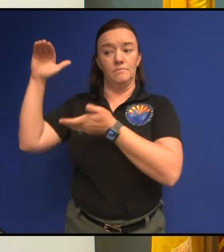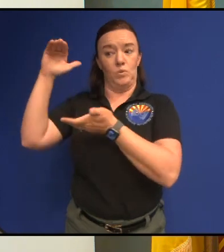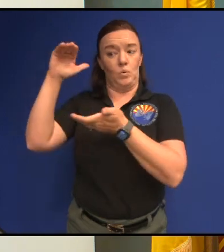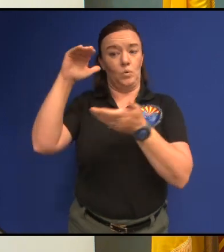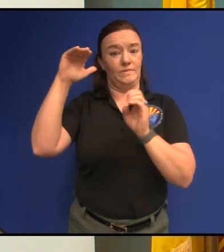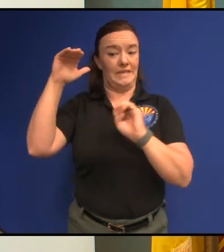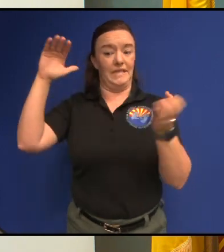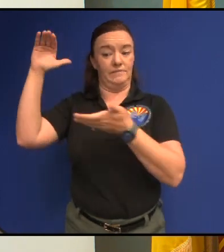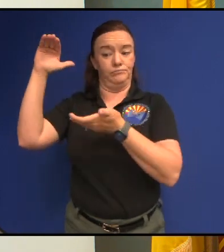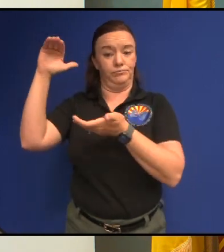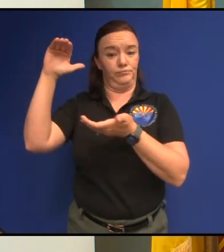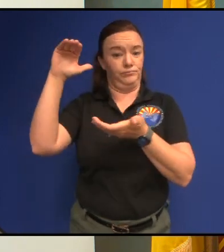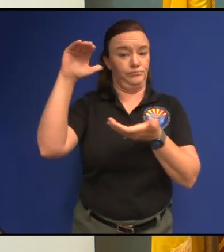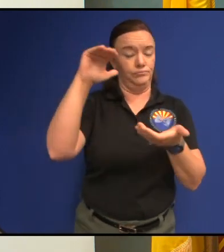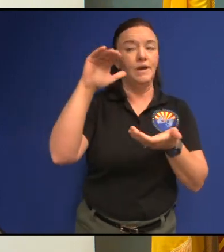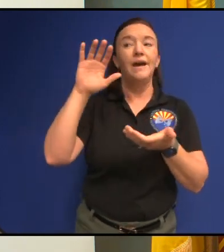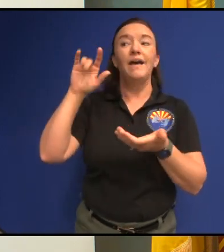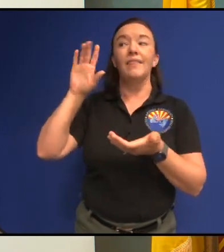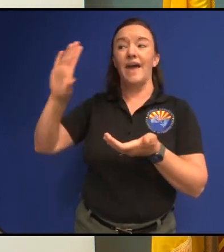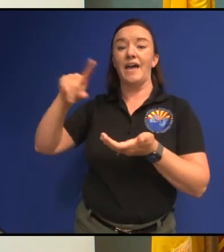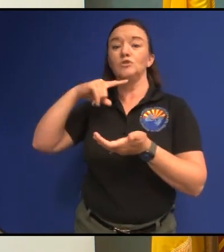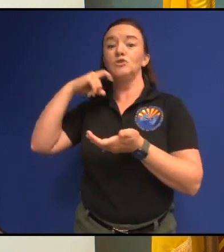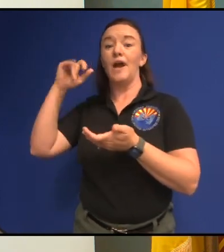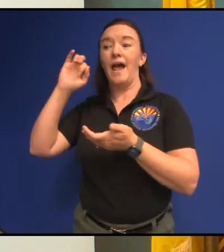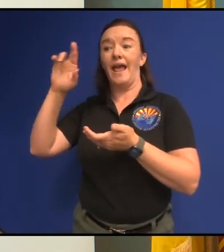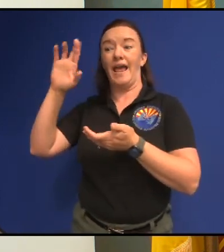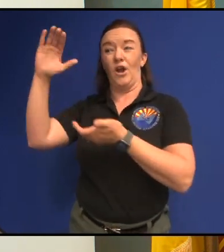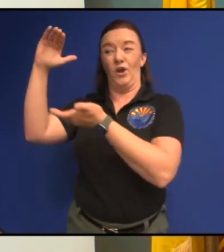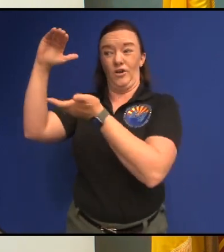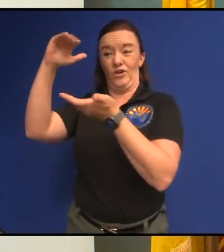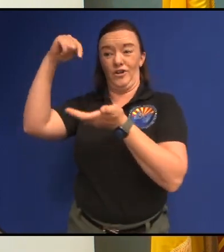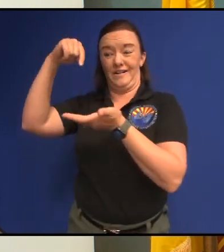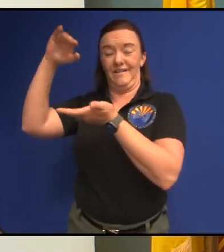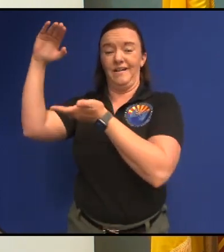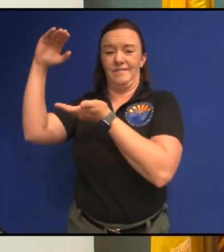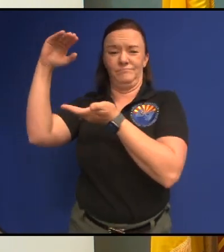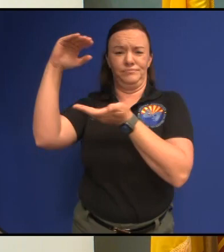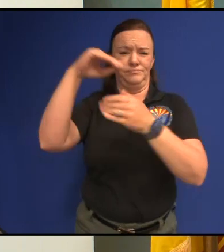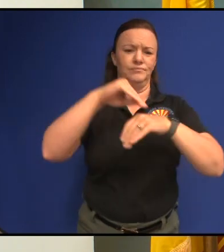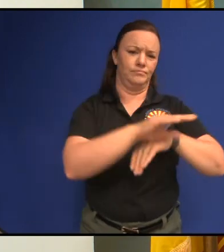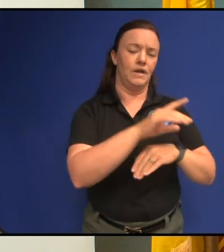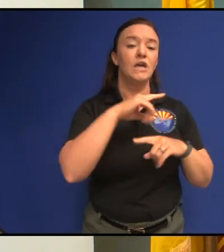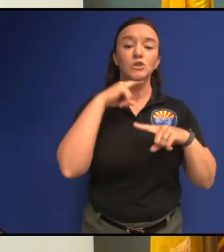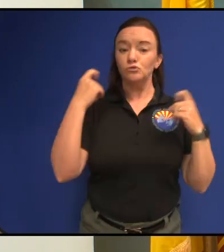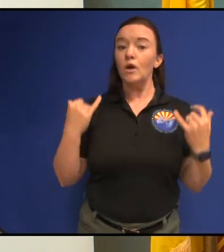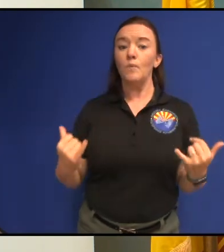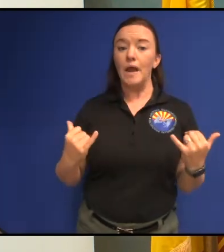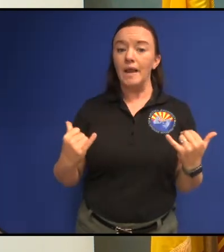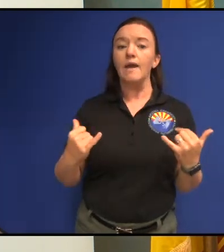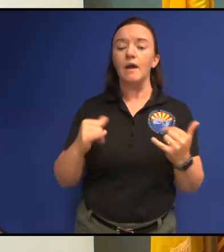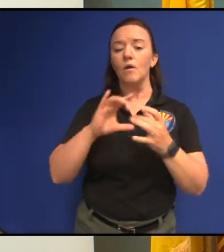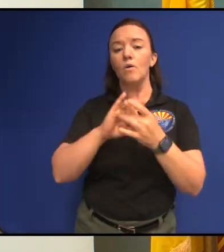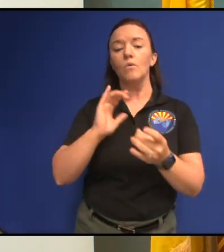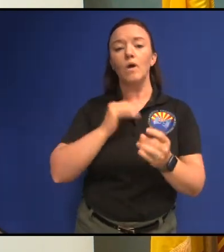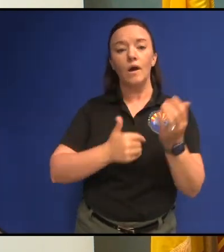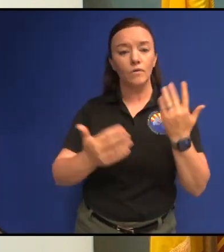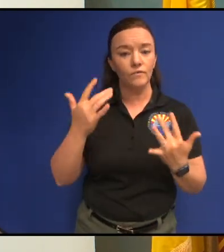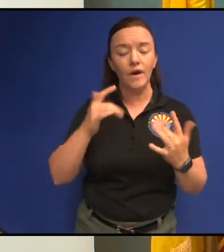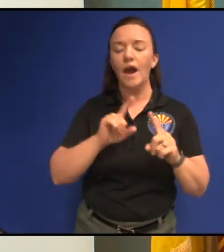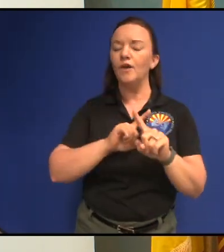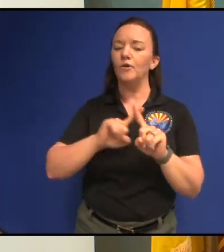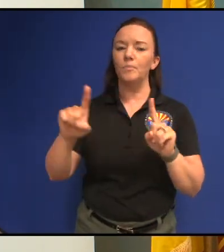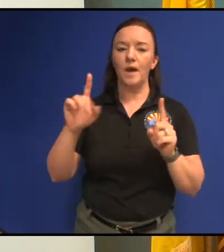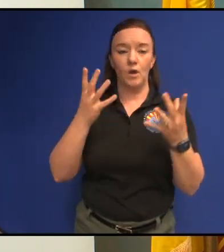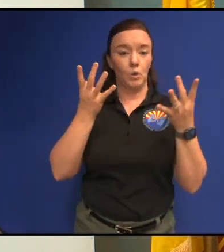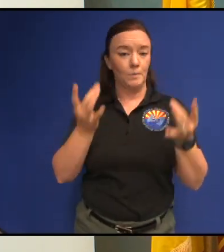in that drier air overhead. So while we have really dry conditions over the fire right now, those humidity